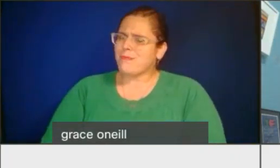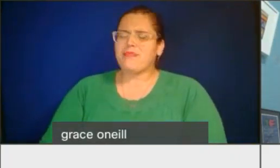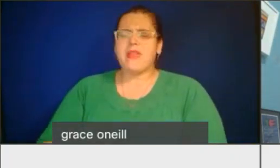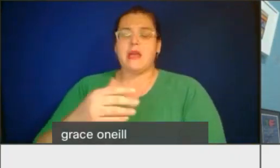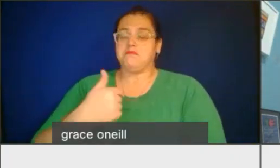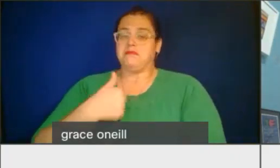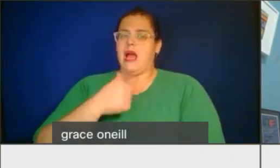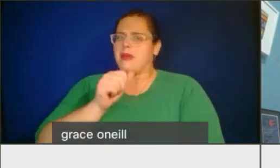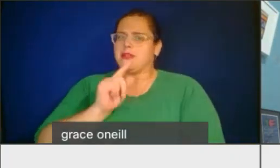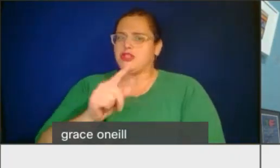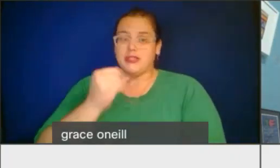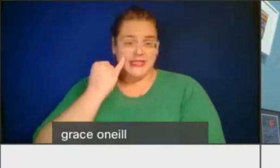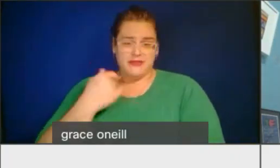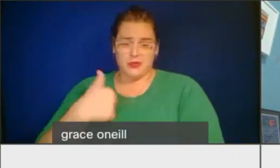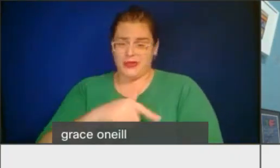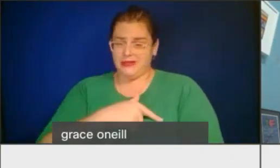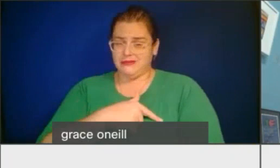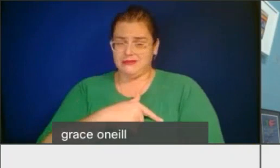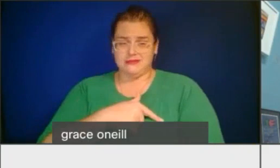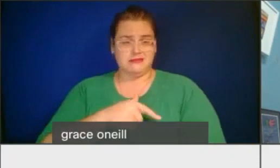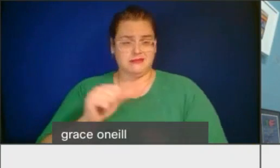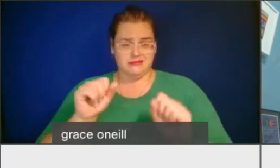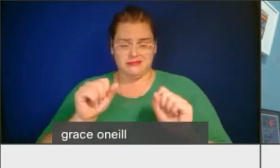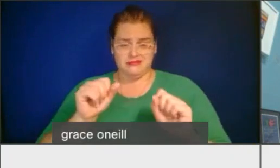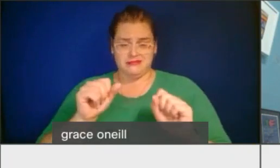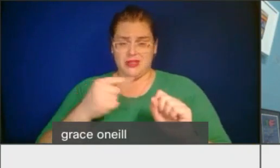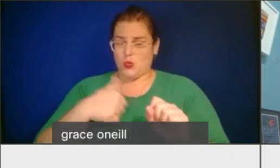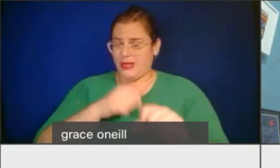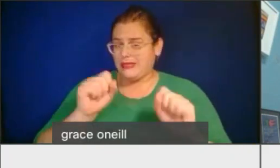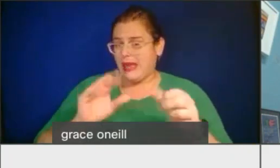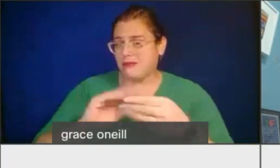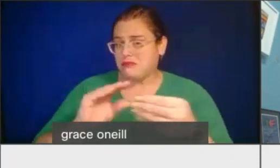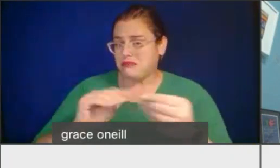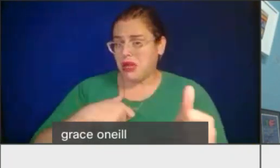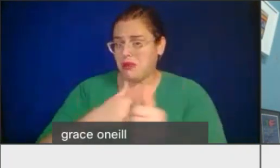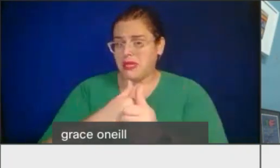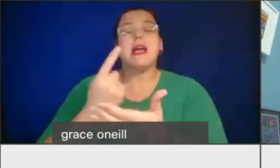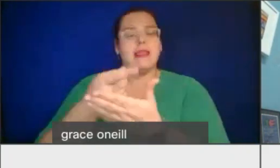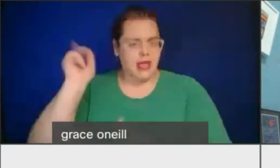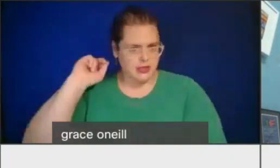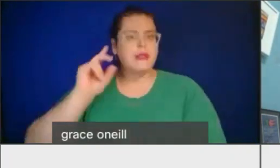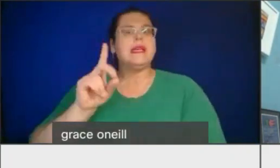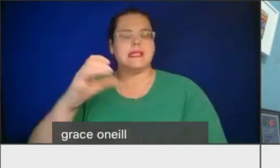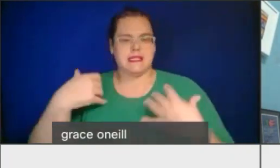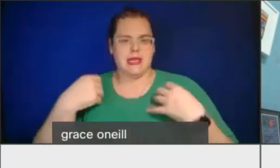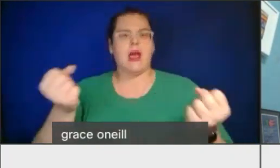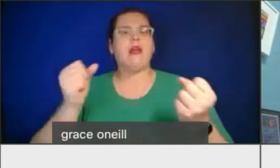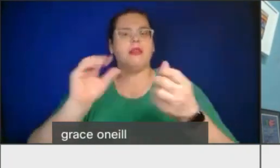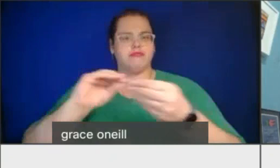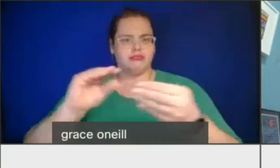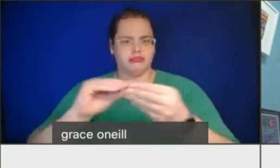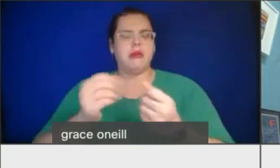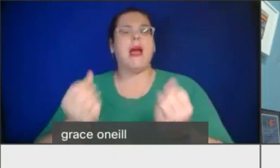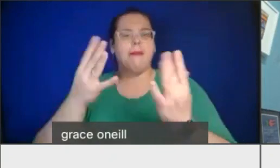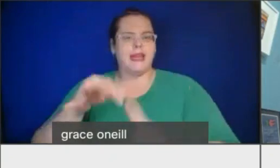have provided updates here just in that last week. DC Health provided us with the numbers that they had to date as